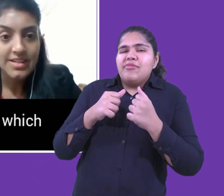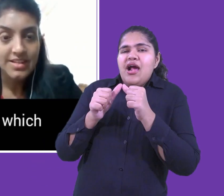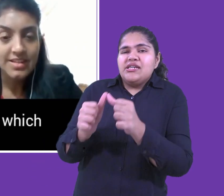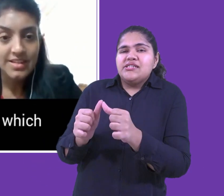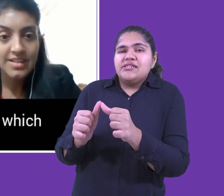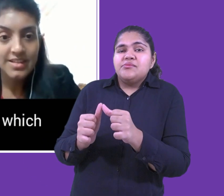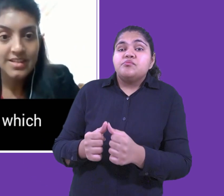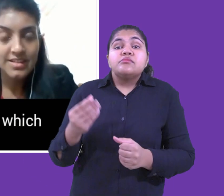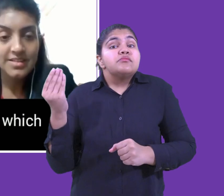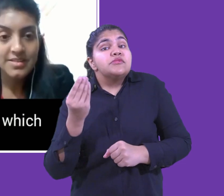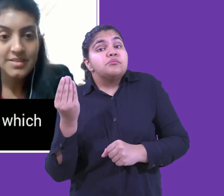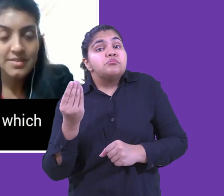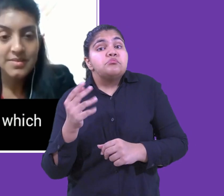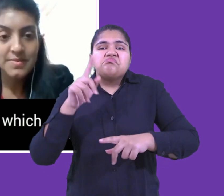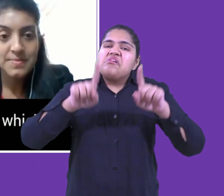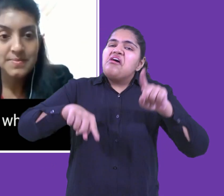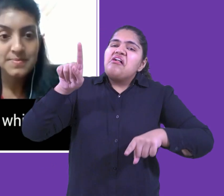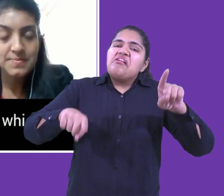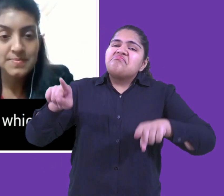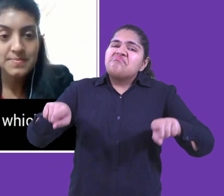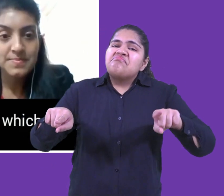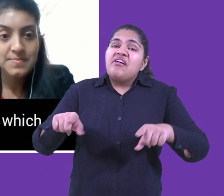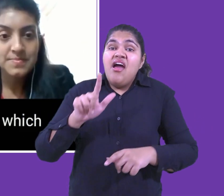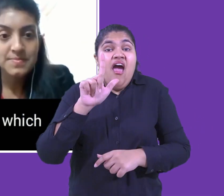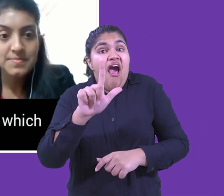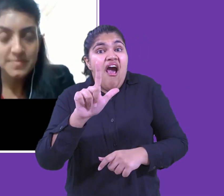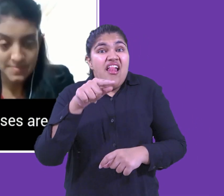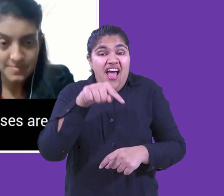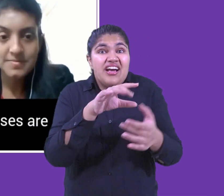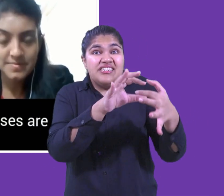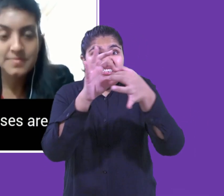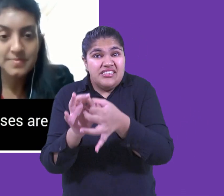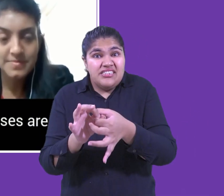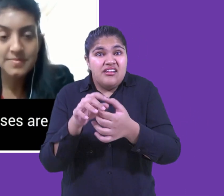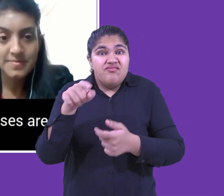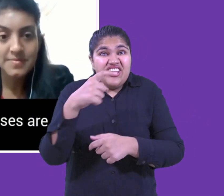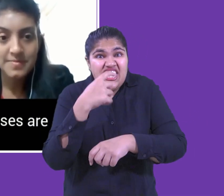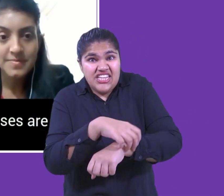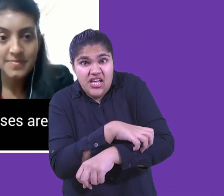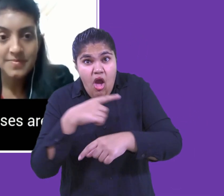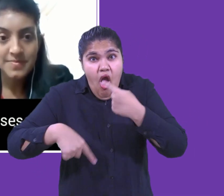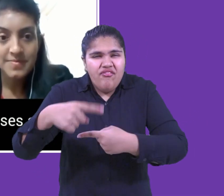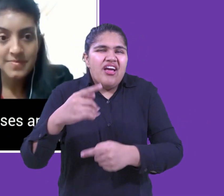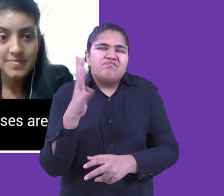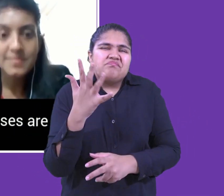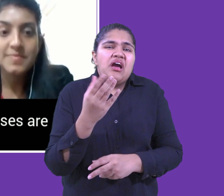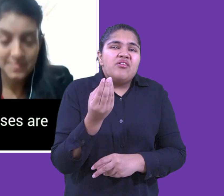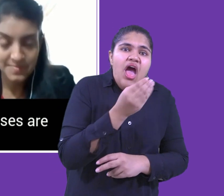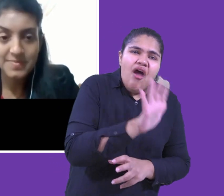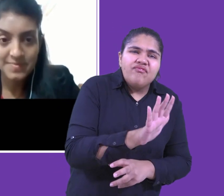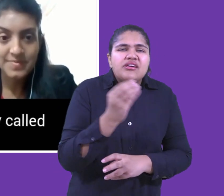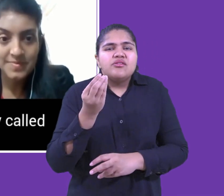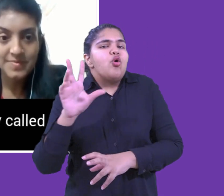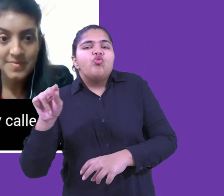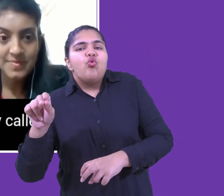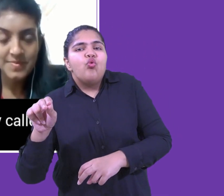yes. Some there are some diseases which can lead to the vitiligo for Hmm. sure, but Hmm. not all the leukoderma cases are not vitiligo. But